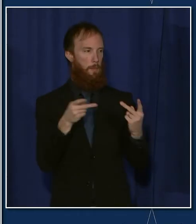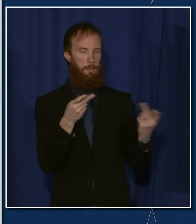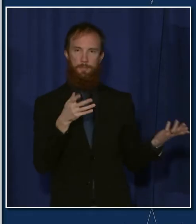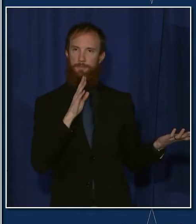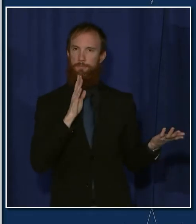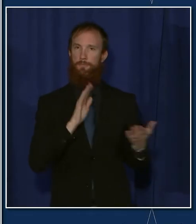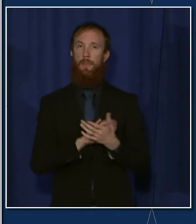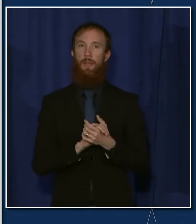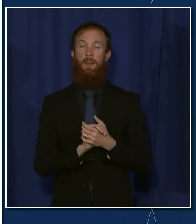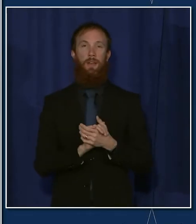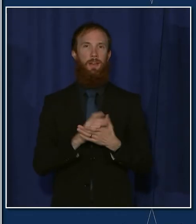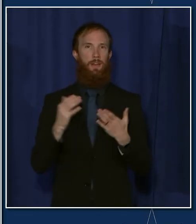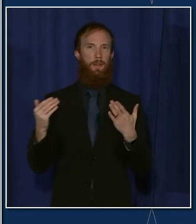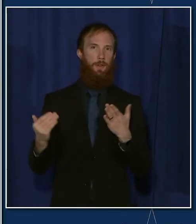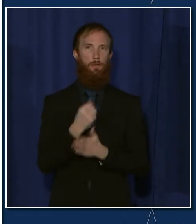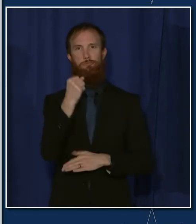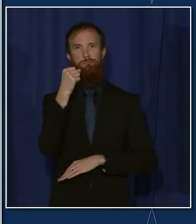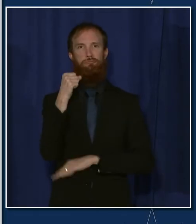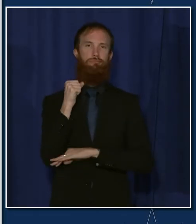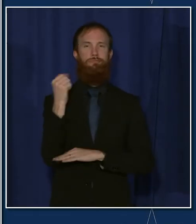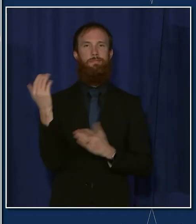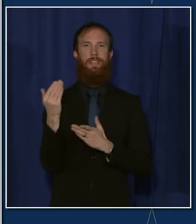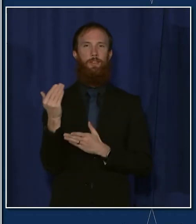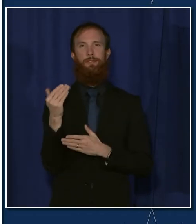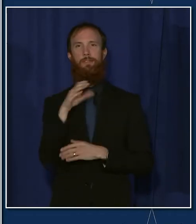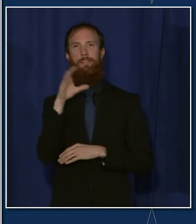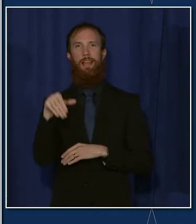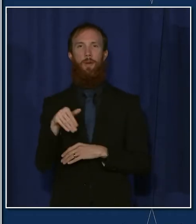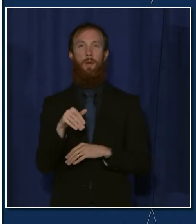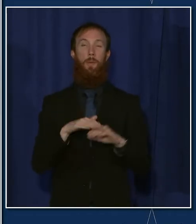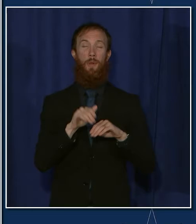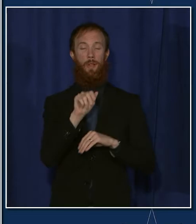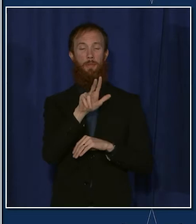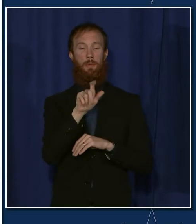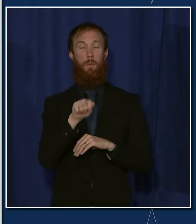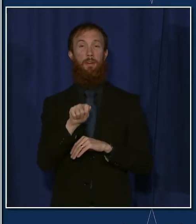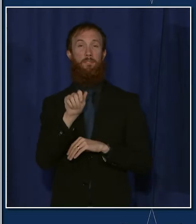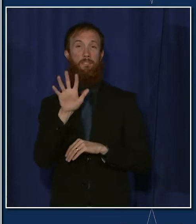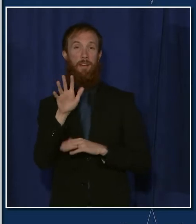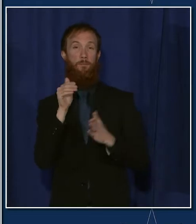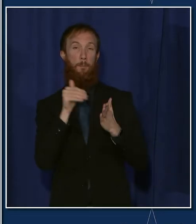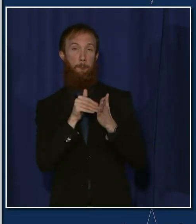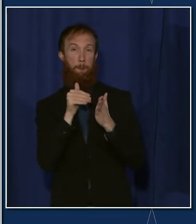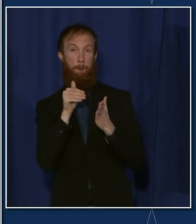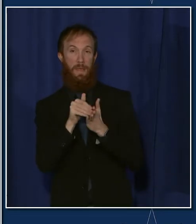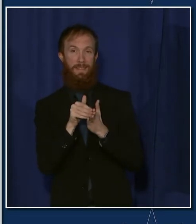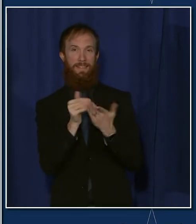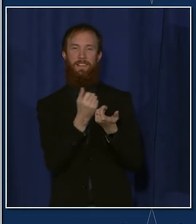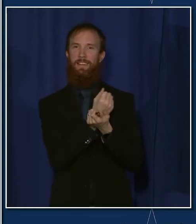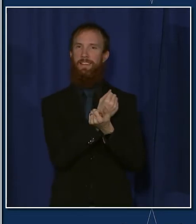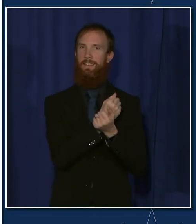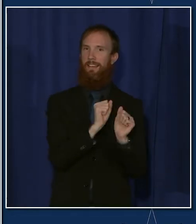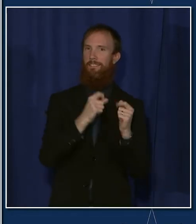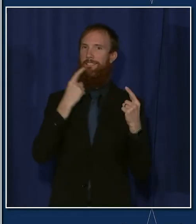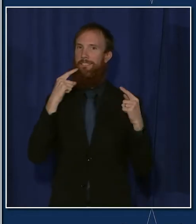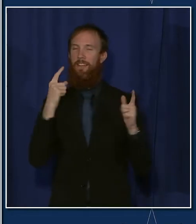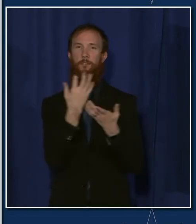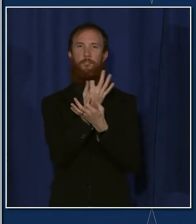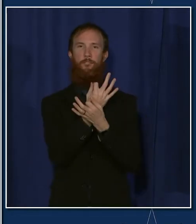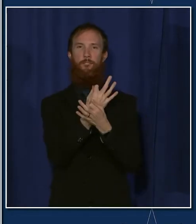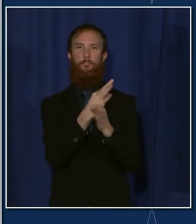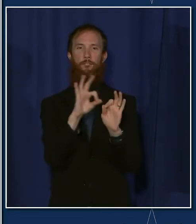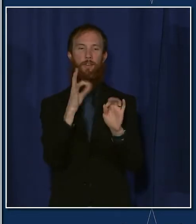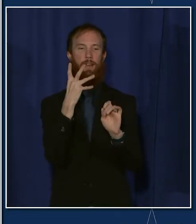new vaccine milestone in Chicago. We have passed more than 3.5 million safe, effective, and free